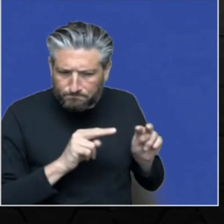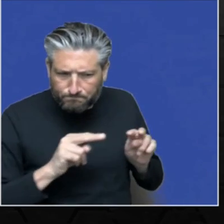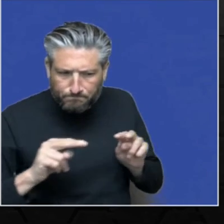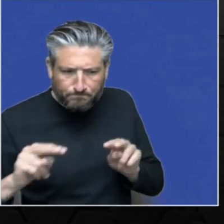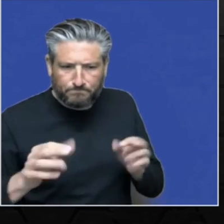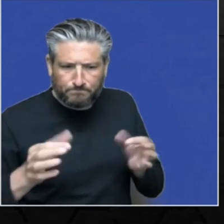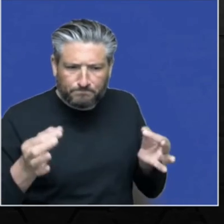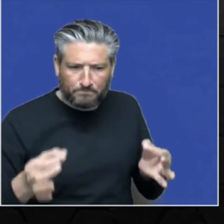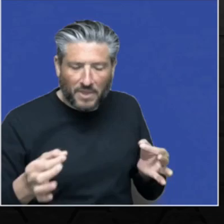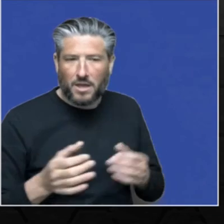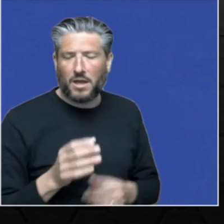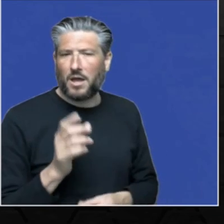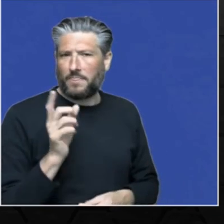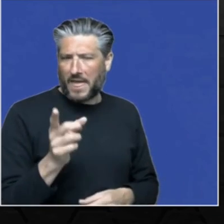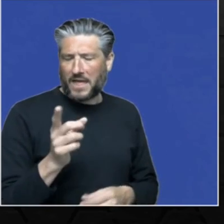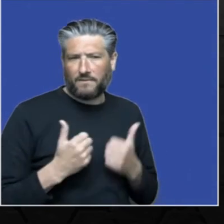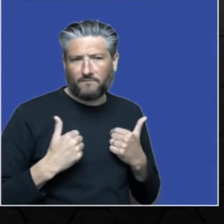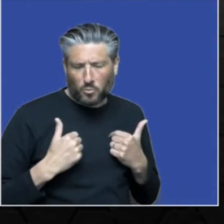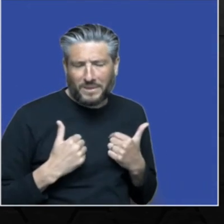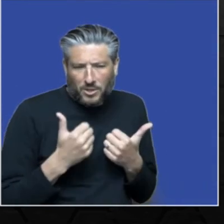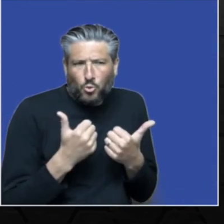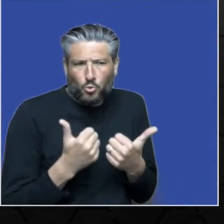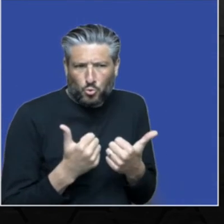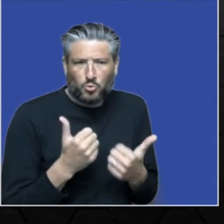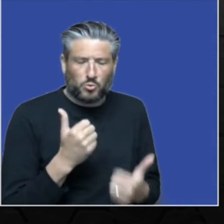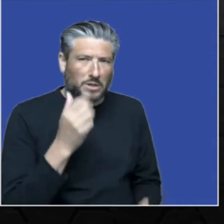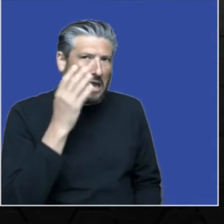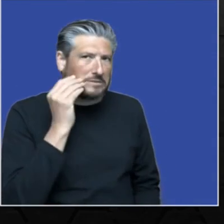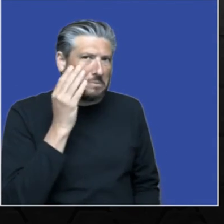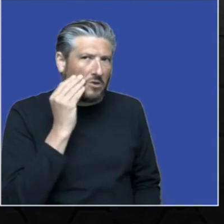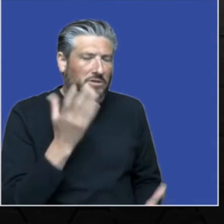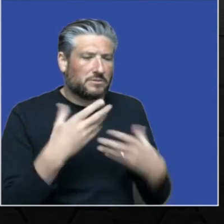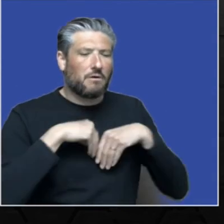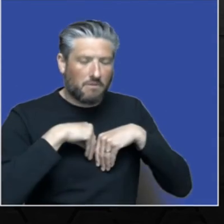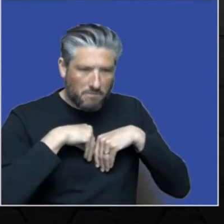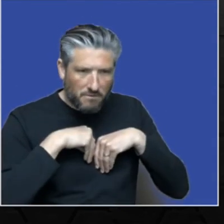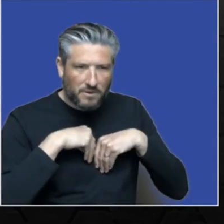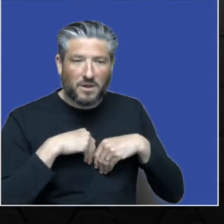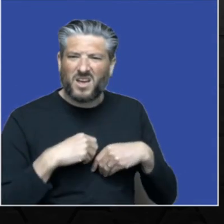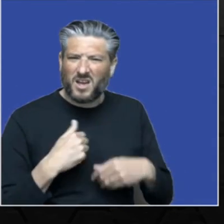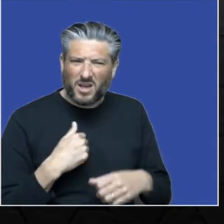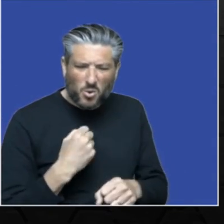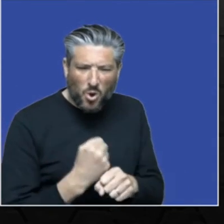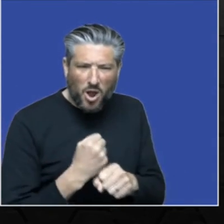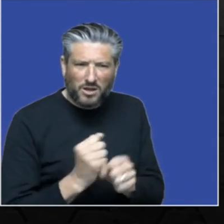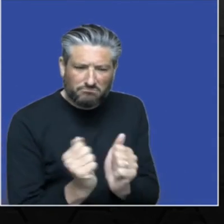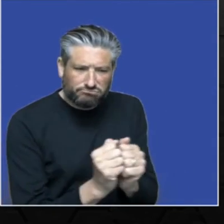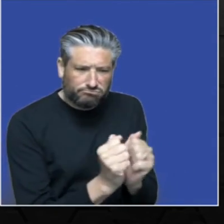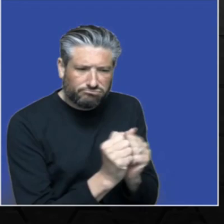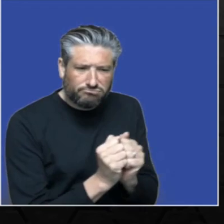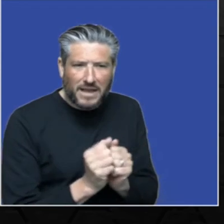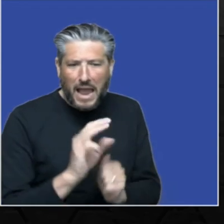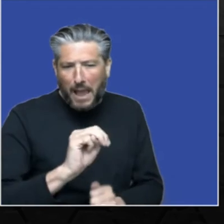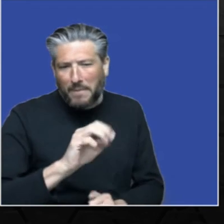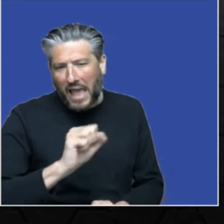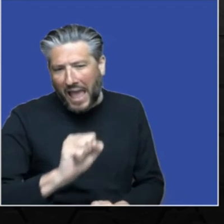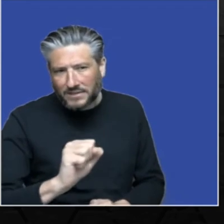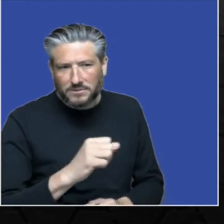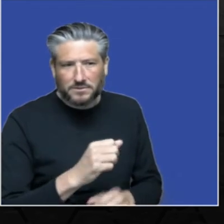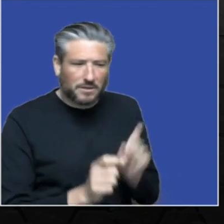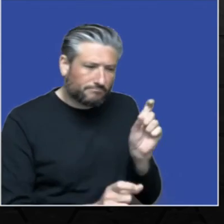was a great experience because I got to collaborate with a Microsoft employee, make a presentation together,